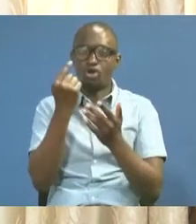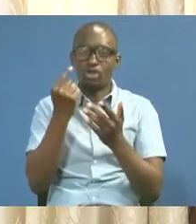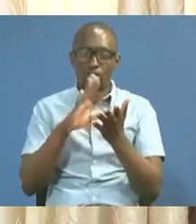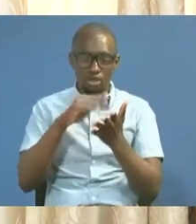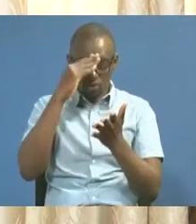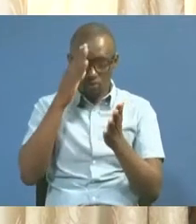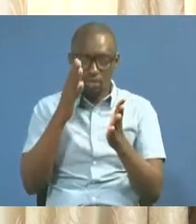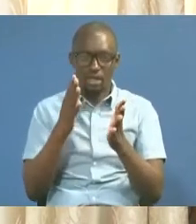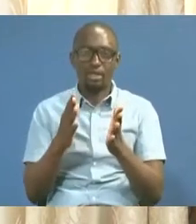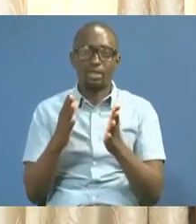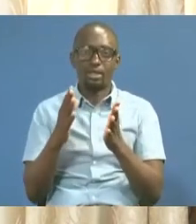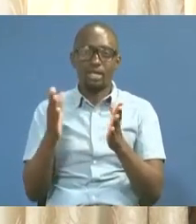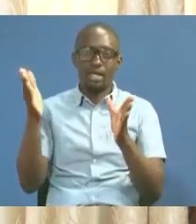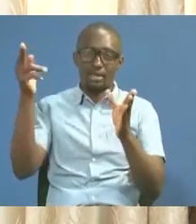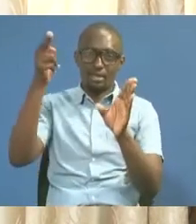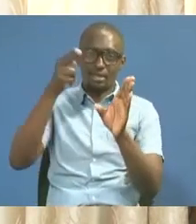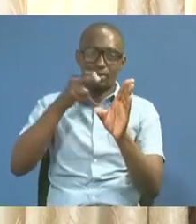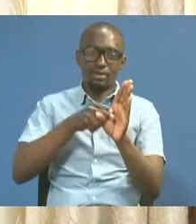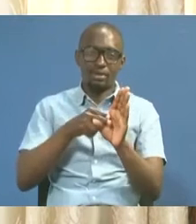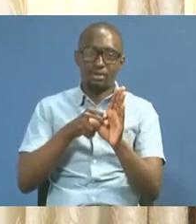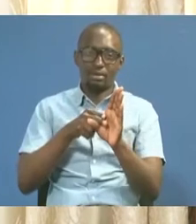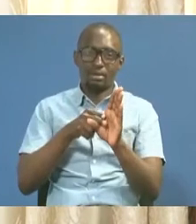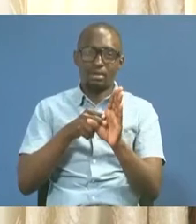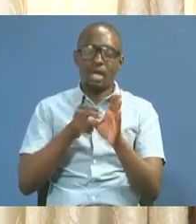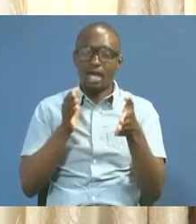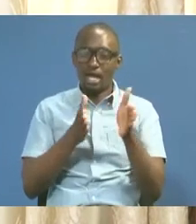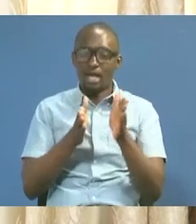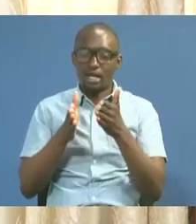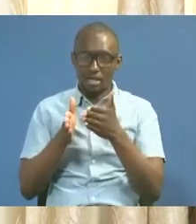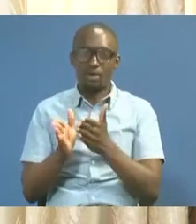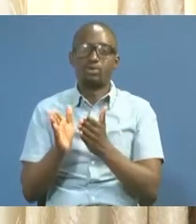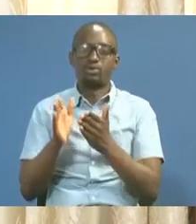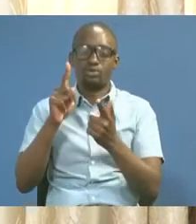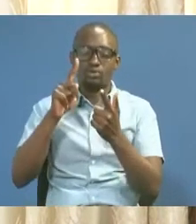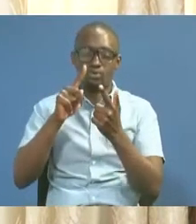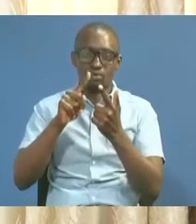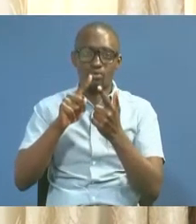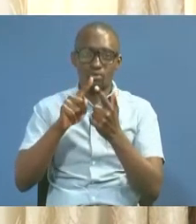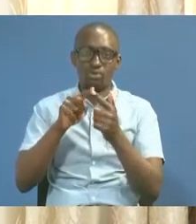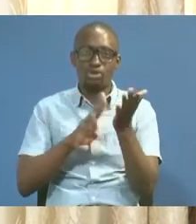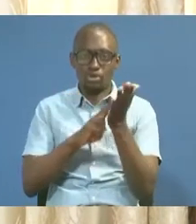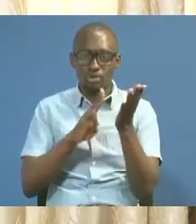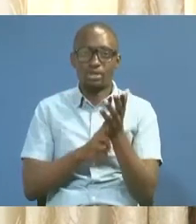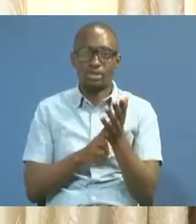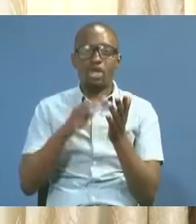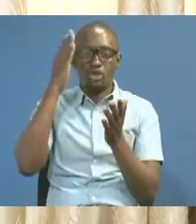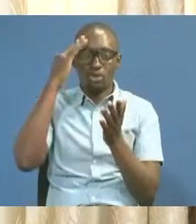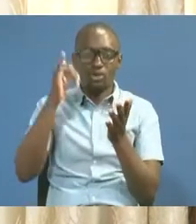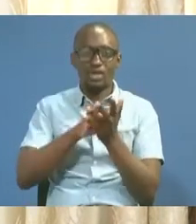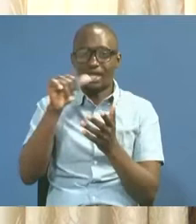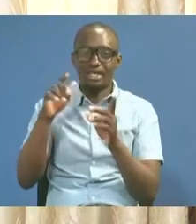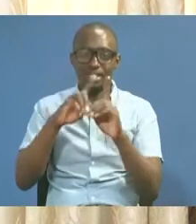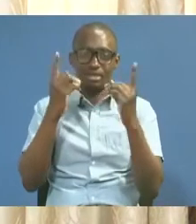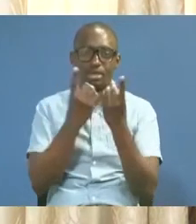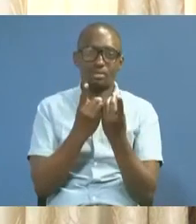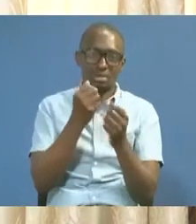this program are allowed to take the units from these departments. You realize that in other departments, you can